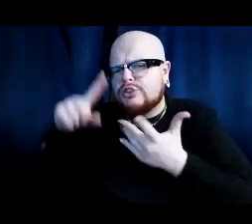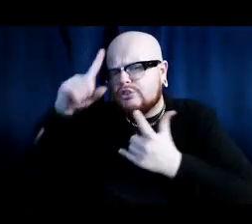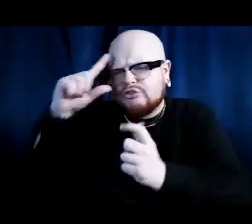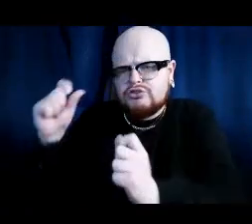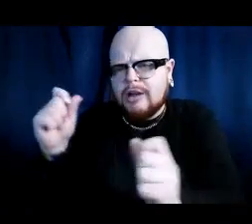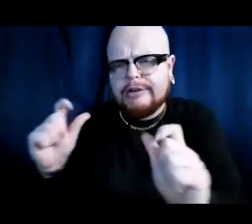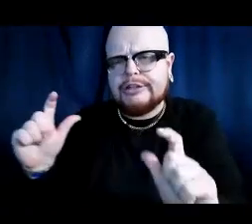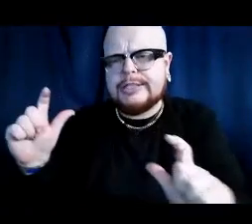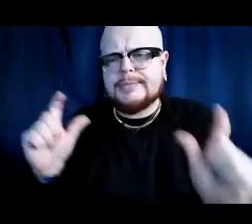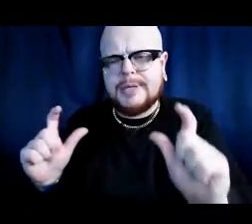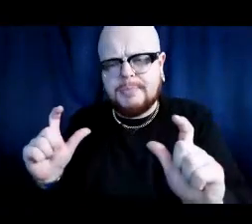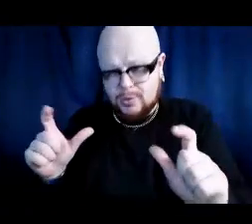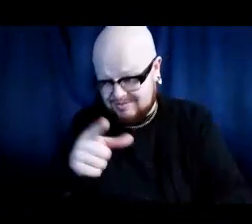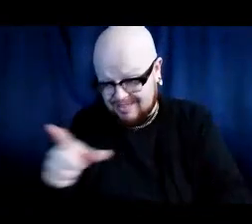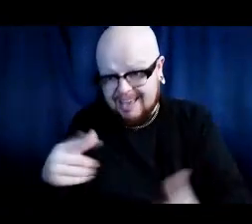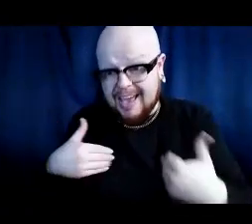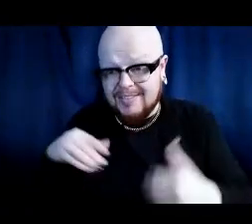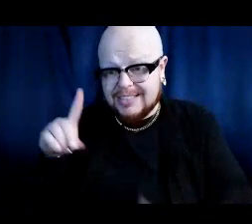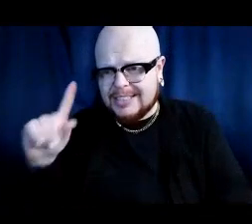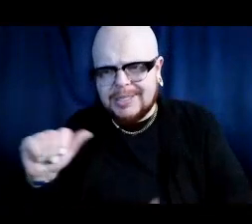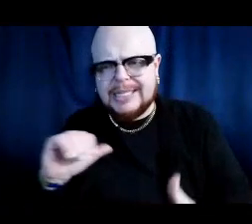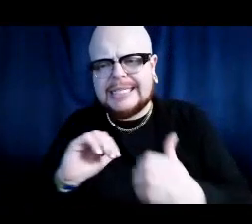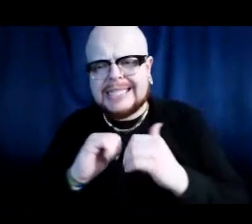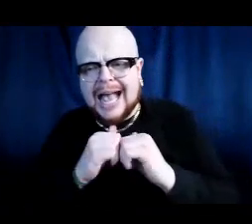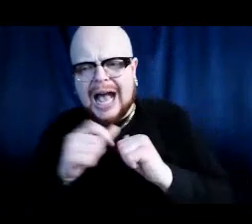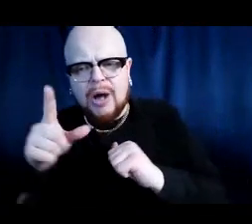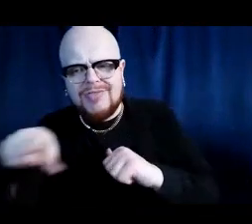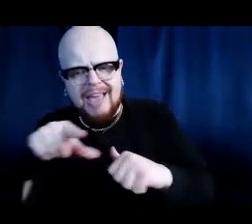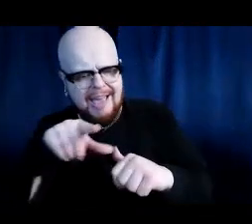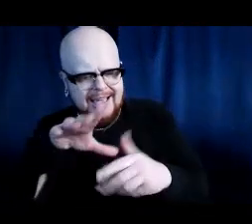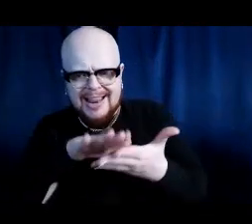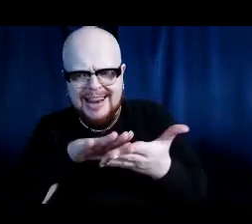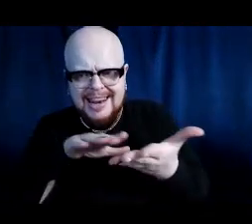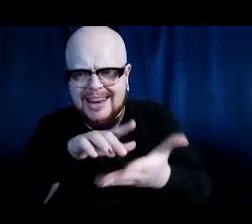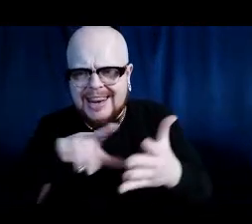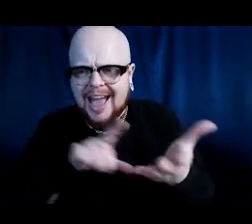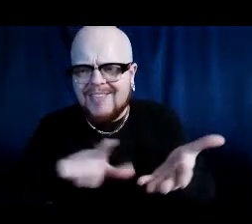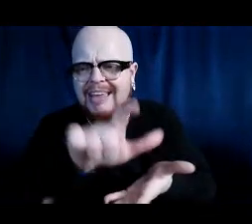access. Then use this knowledge to develop effective solutions.